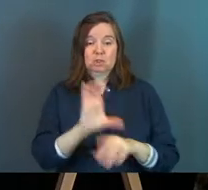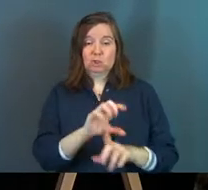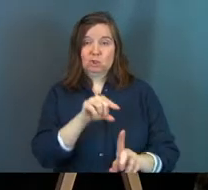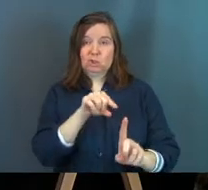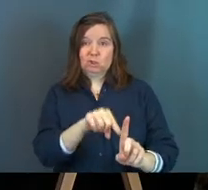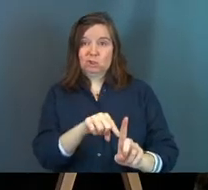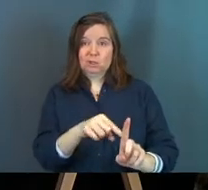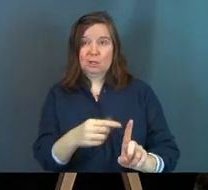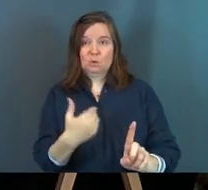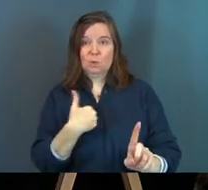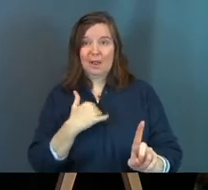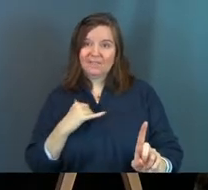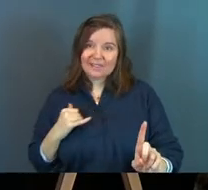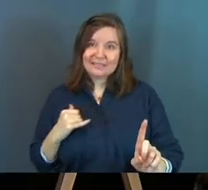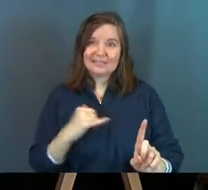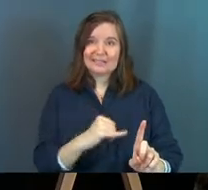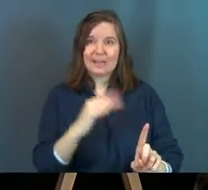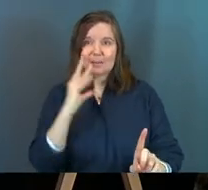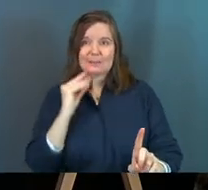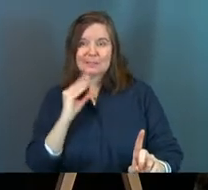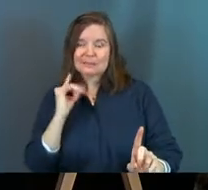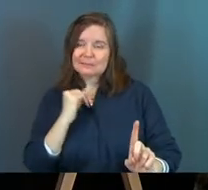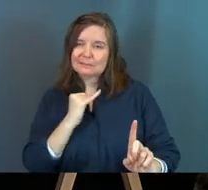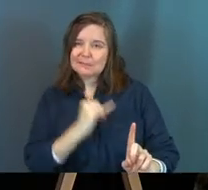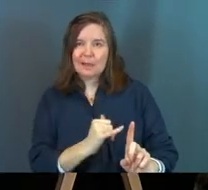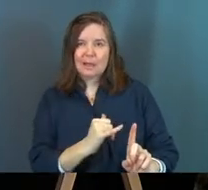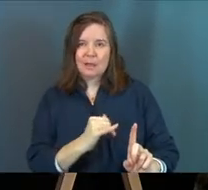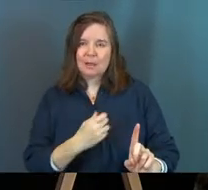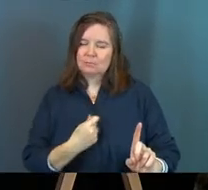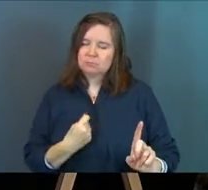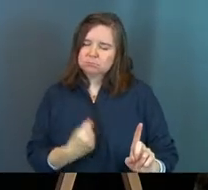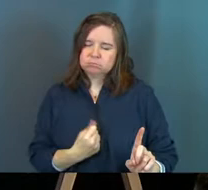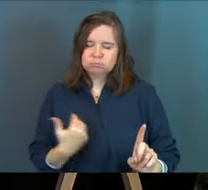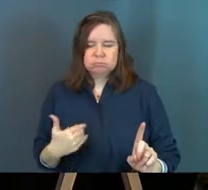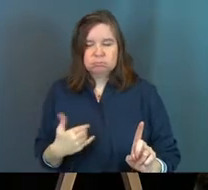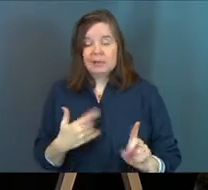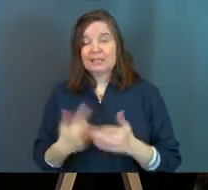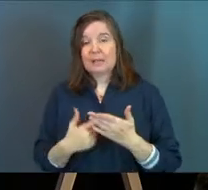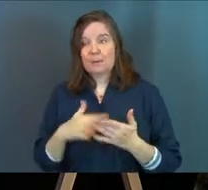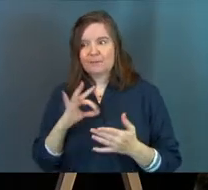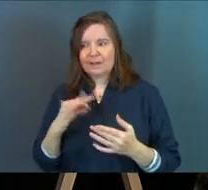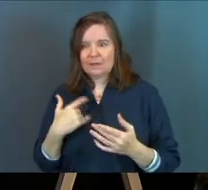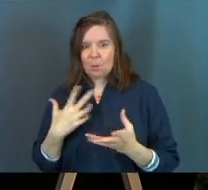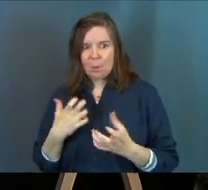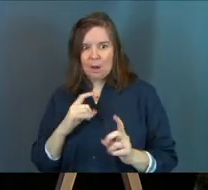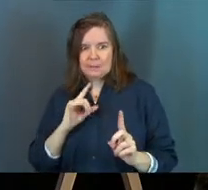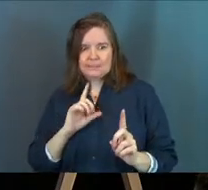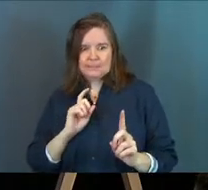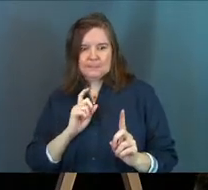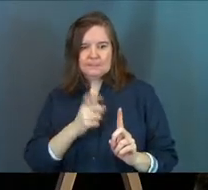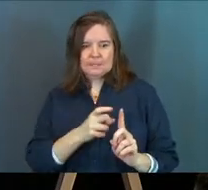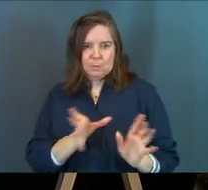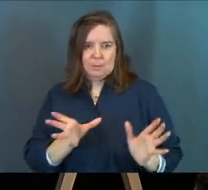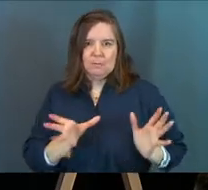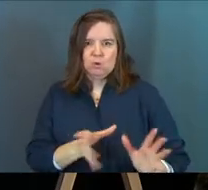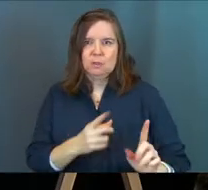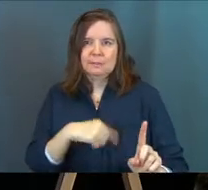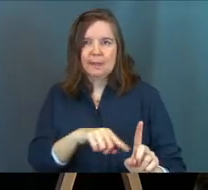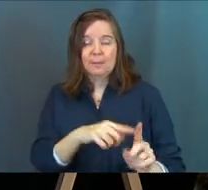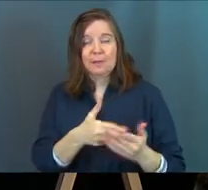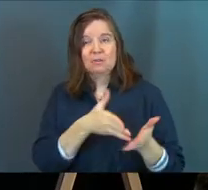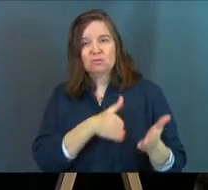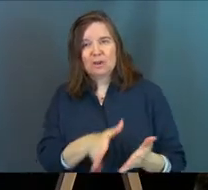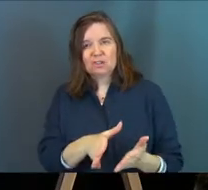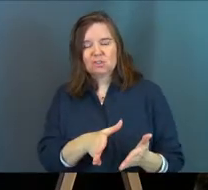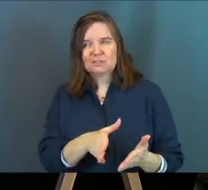church to have the same kind of powerful experience that we had. And sometimes we find ourselves pushing them in a